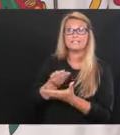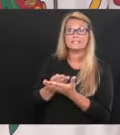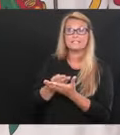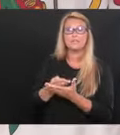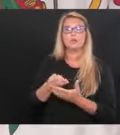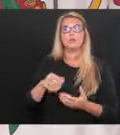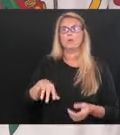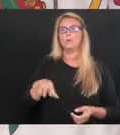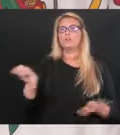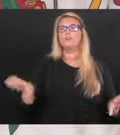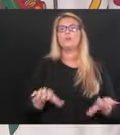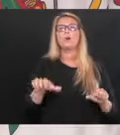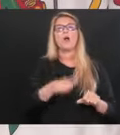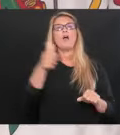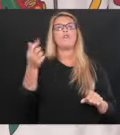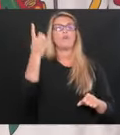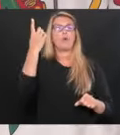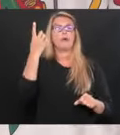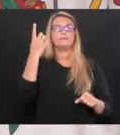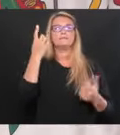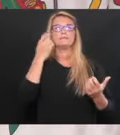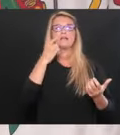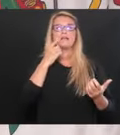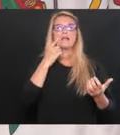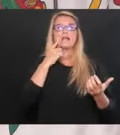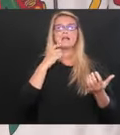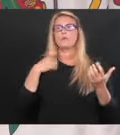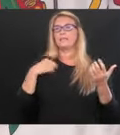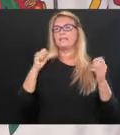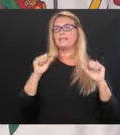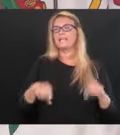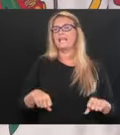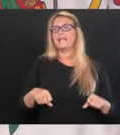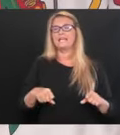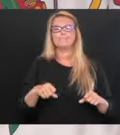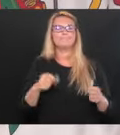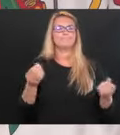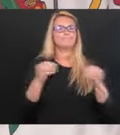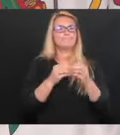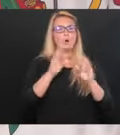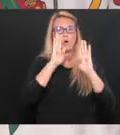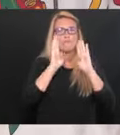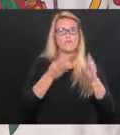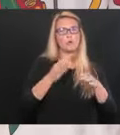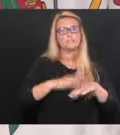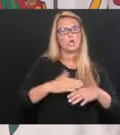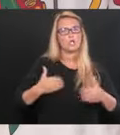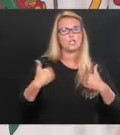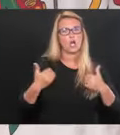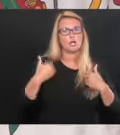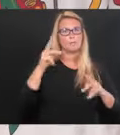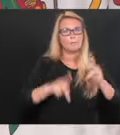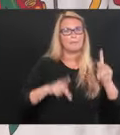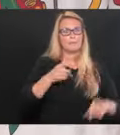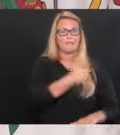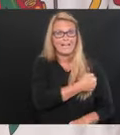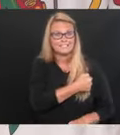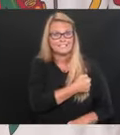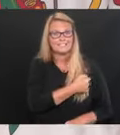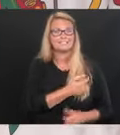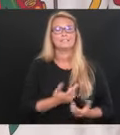dog campaign, and we do it in a way that is really more directed at trying to get our younger people vaccinated. From